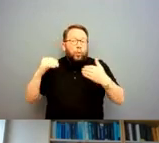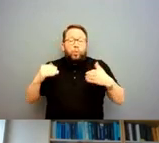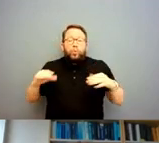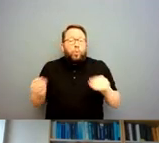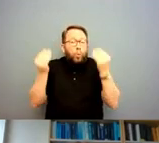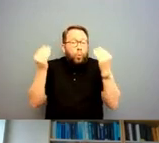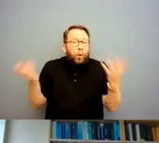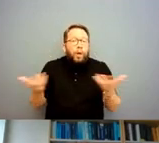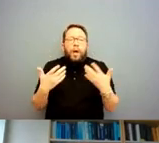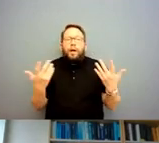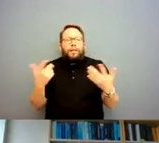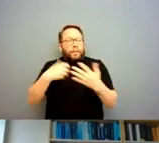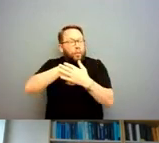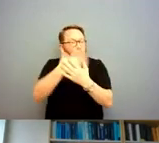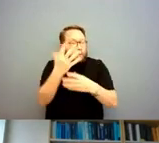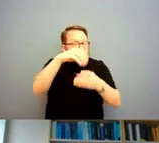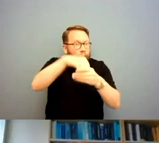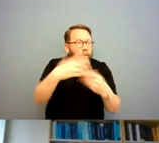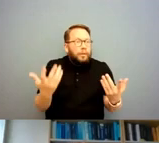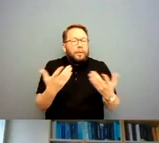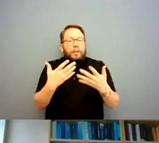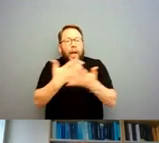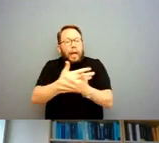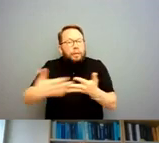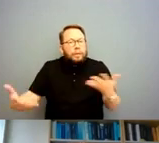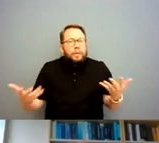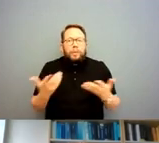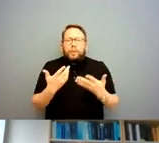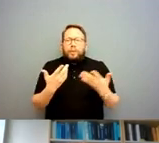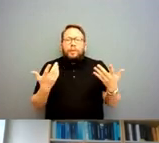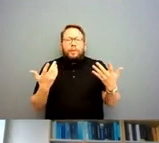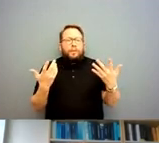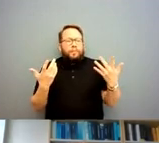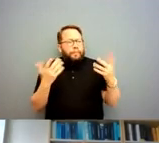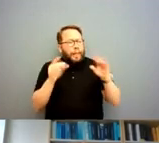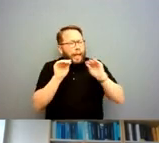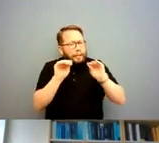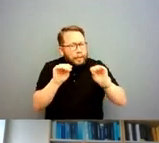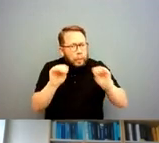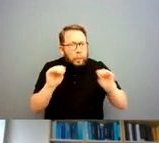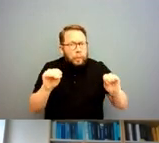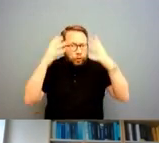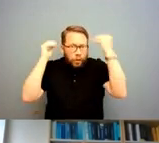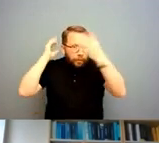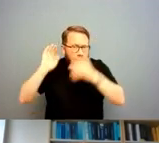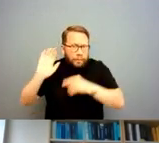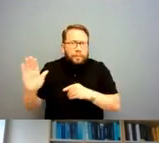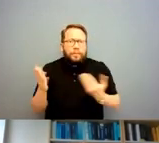in Sami languages, teaching material for Sami children and youth, when it comes